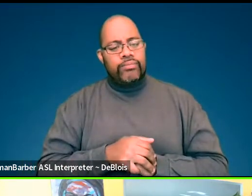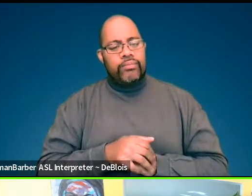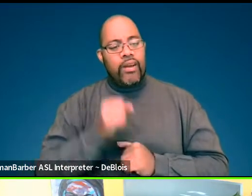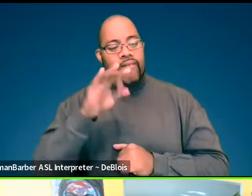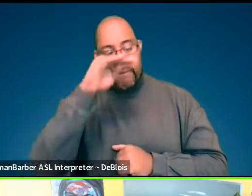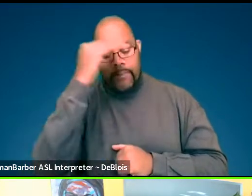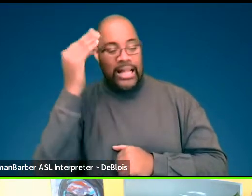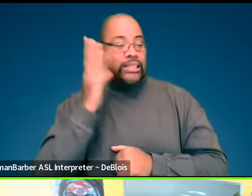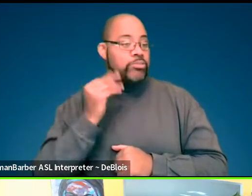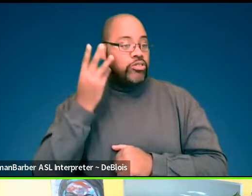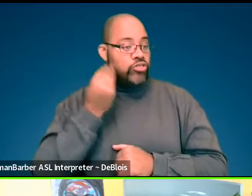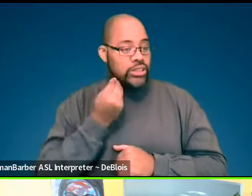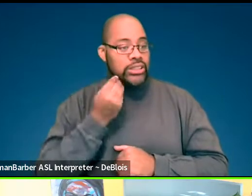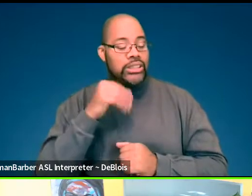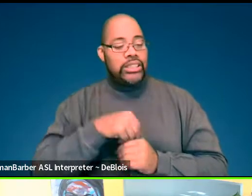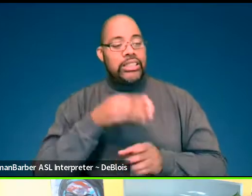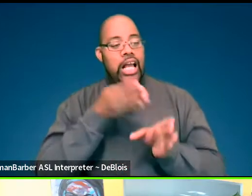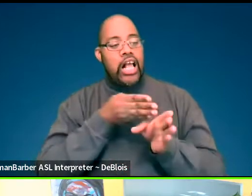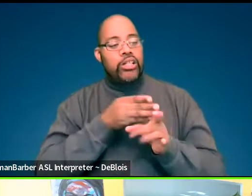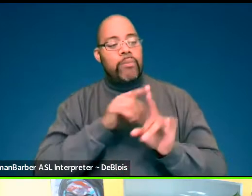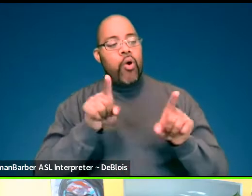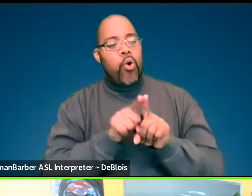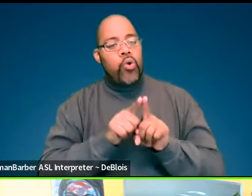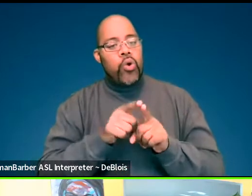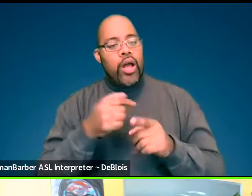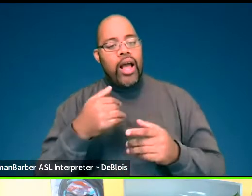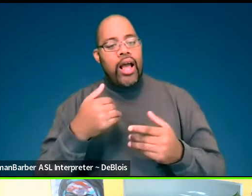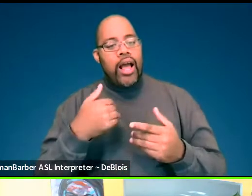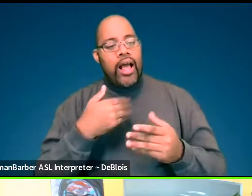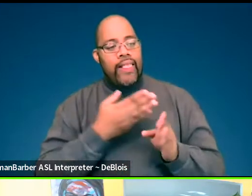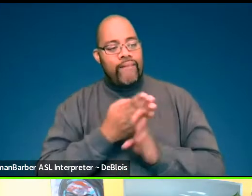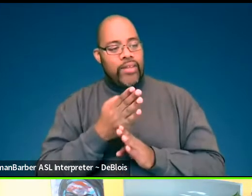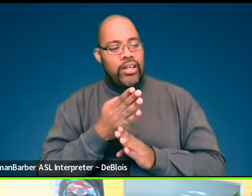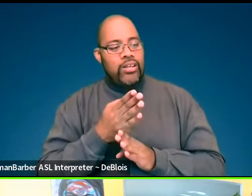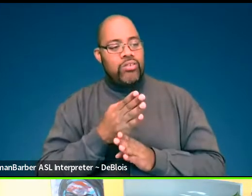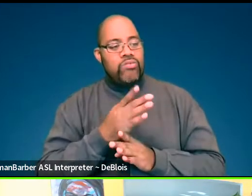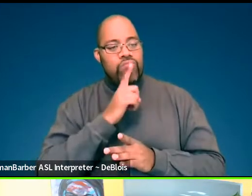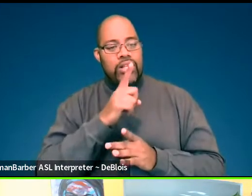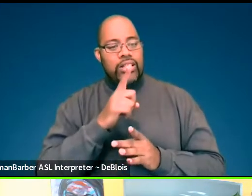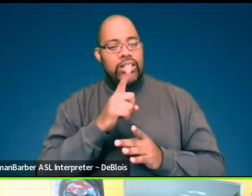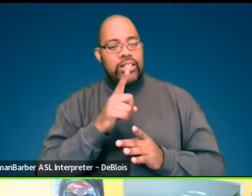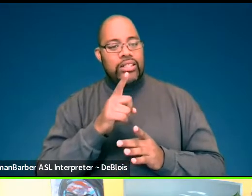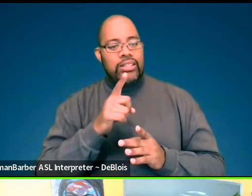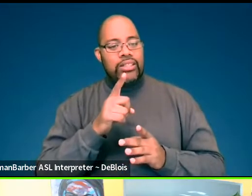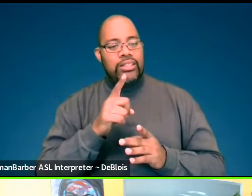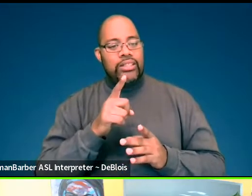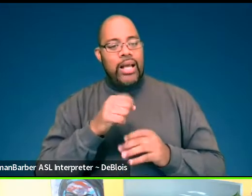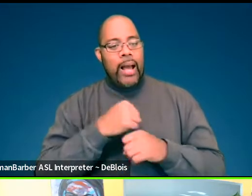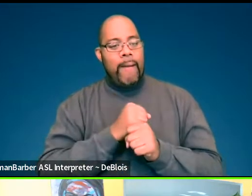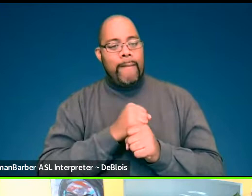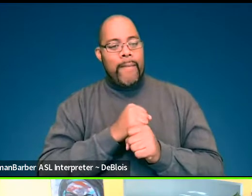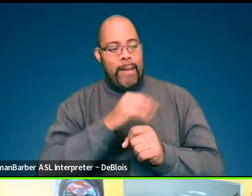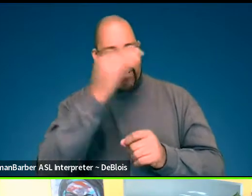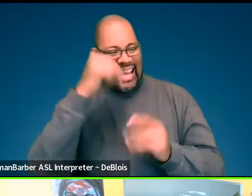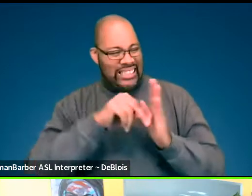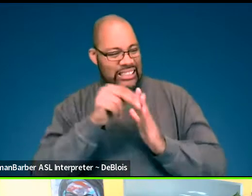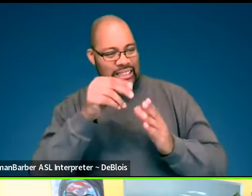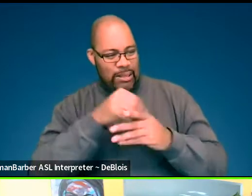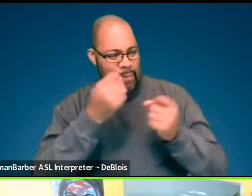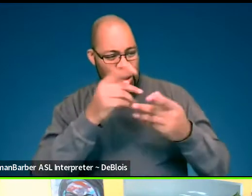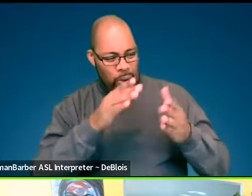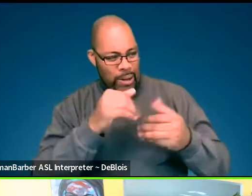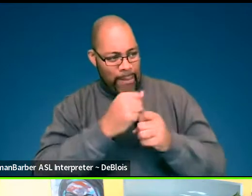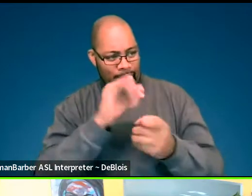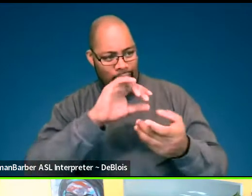Black experiences in psychology, but also how the field has pathologized Blackness in many ways. And we thought about what it would mean to really